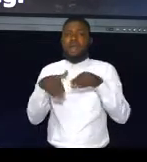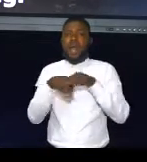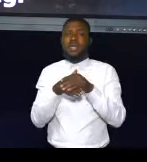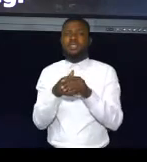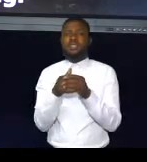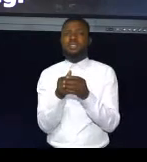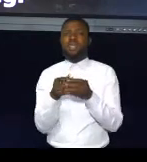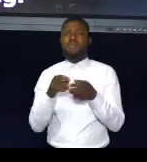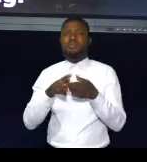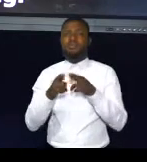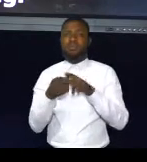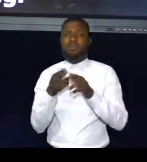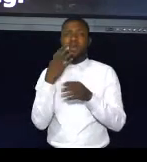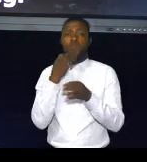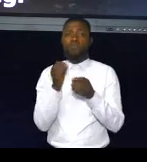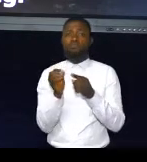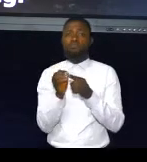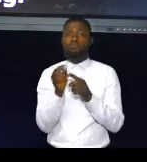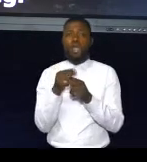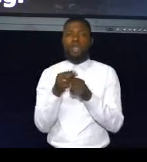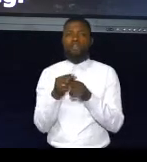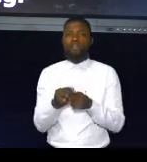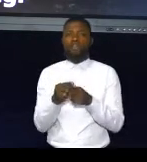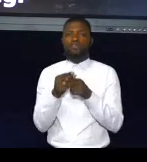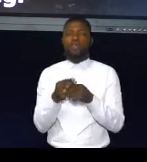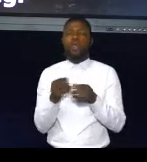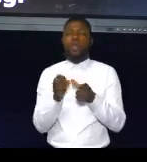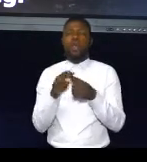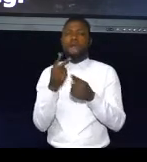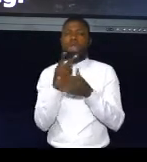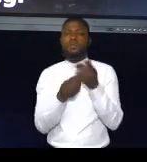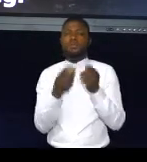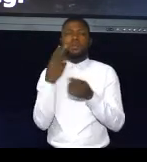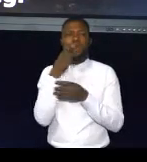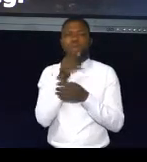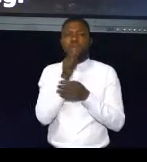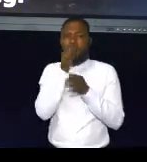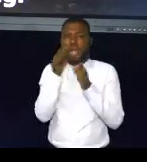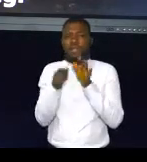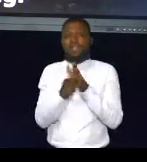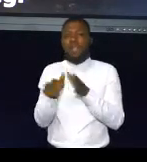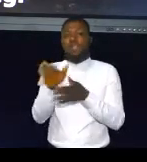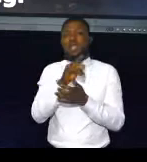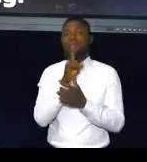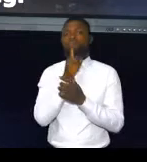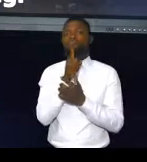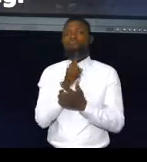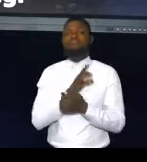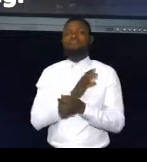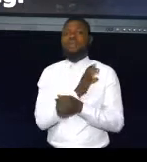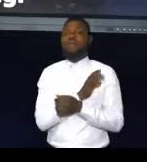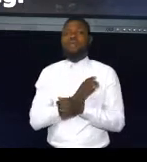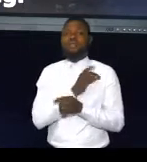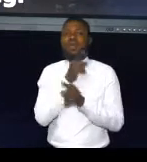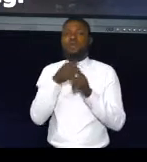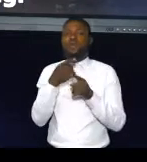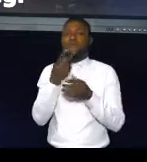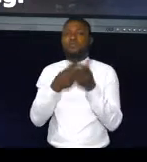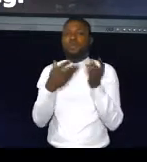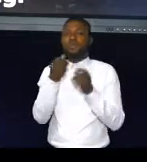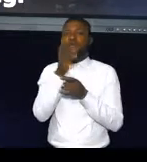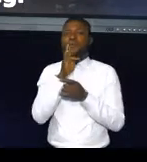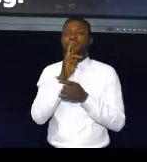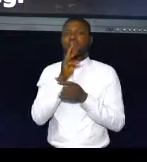premarital courtship was too short, or both were hiding their true characters when they